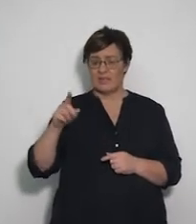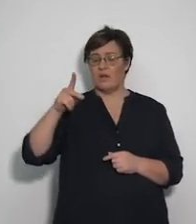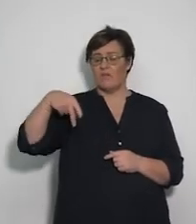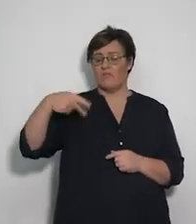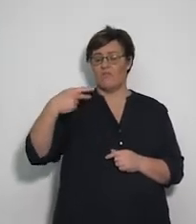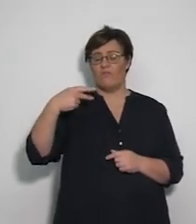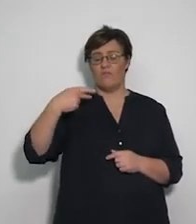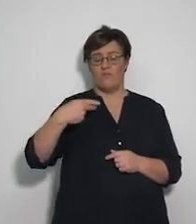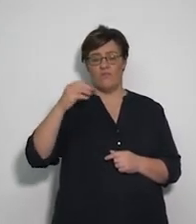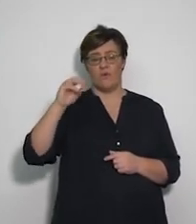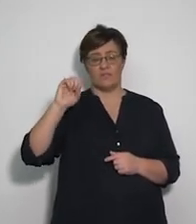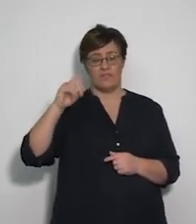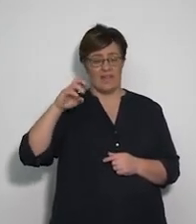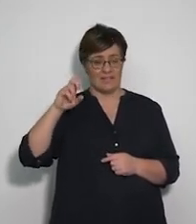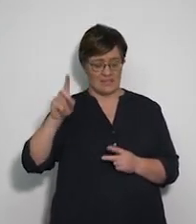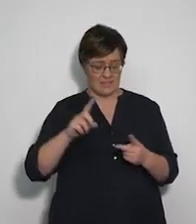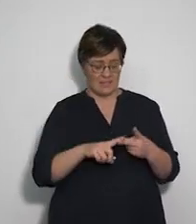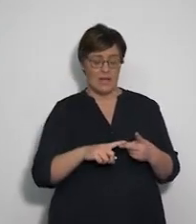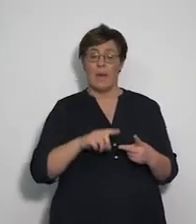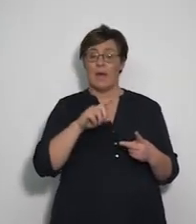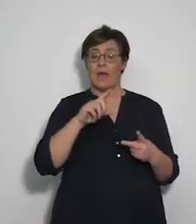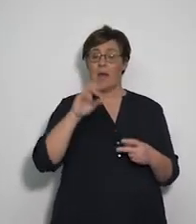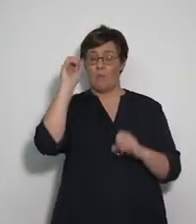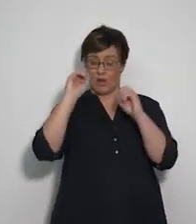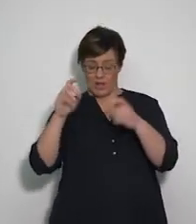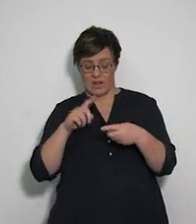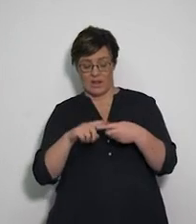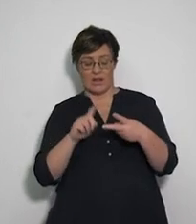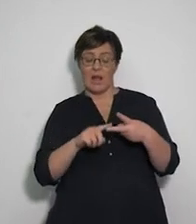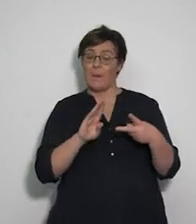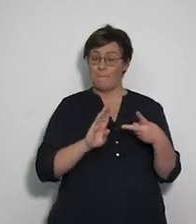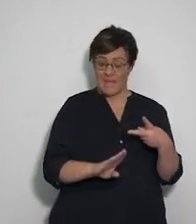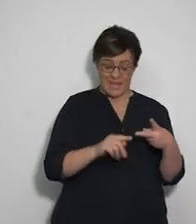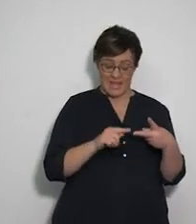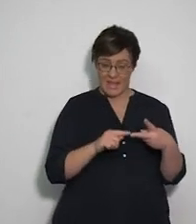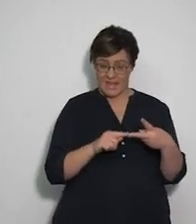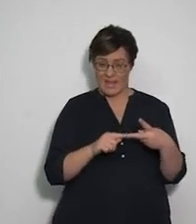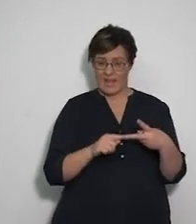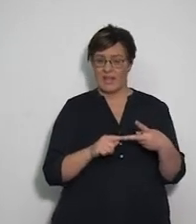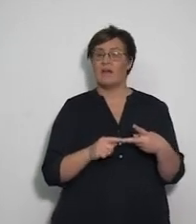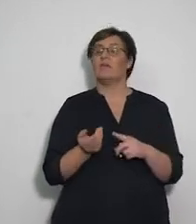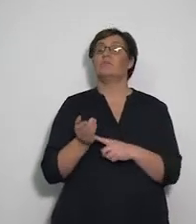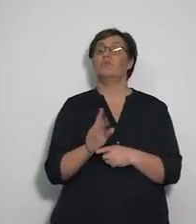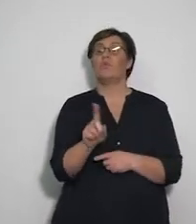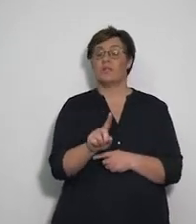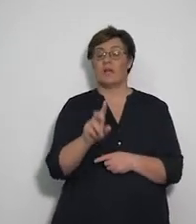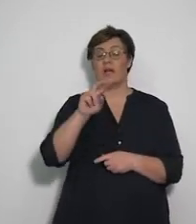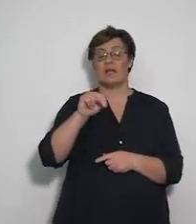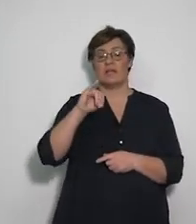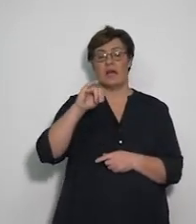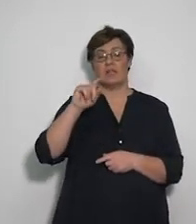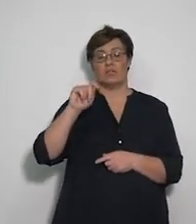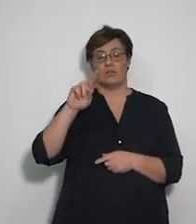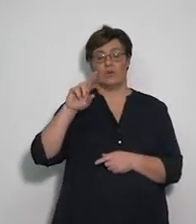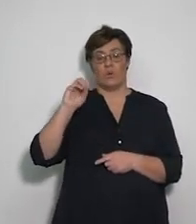to a phosphate molecule, and molecule, as I mentioned, B in that previous diagram pointed to a